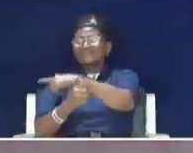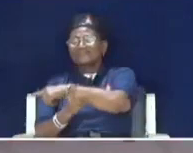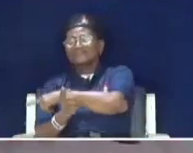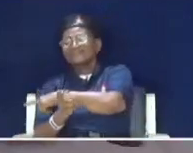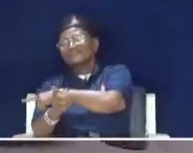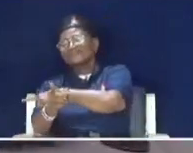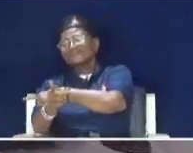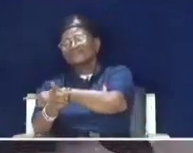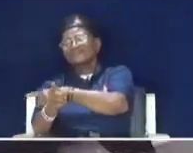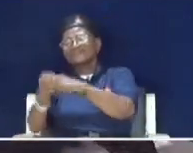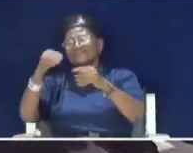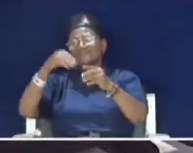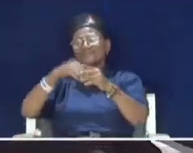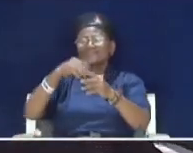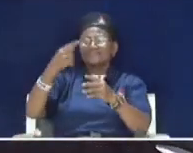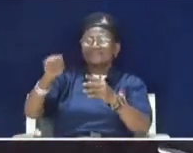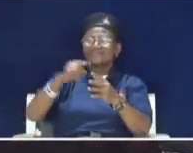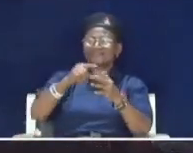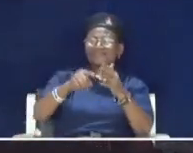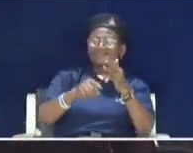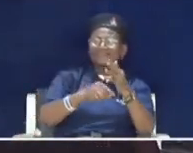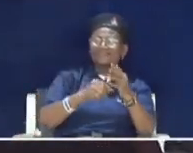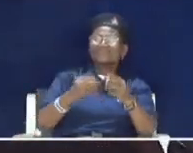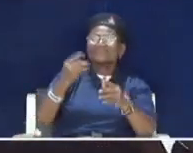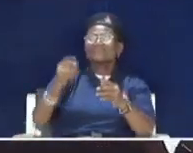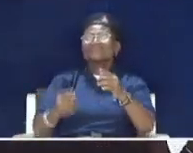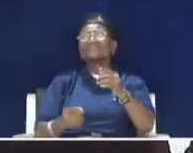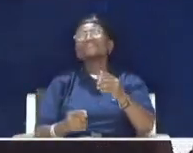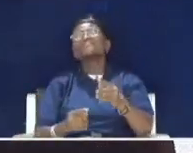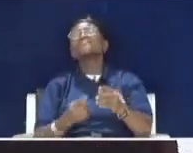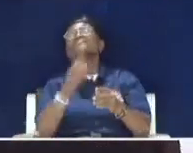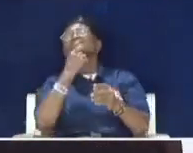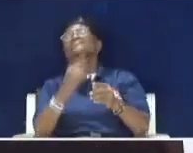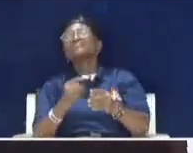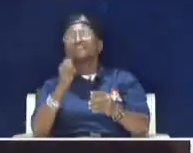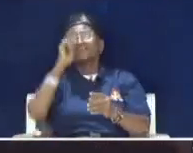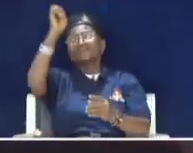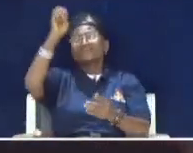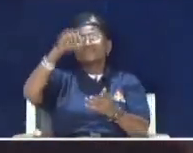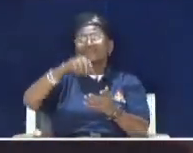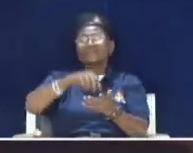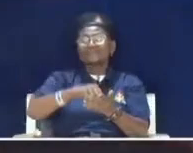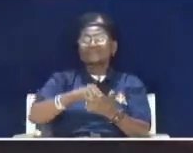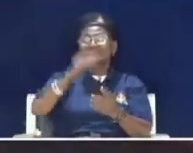In the midst of disappointments, he stands by you.